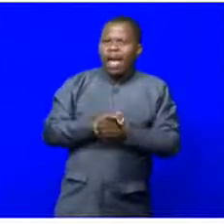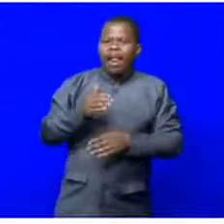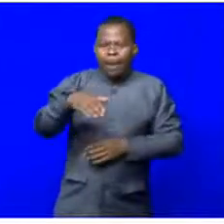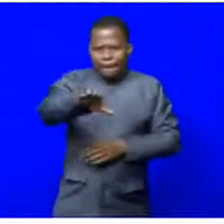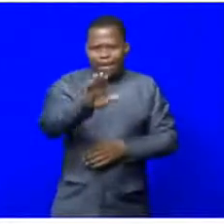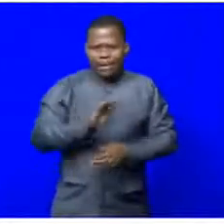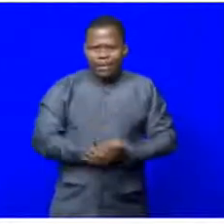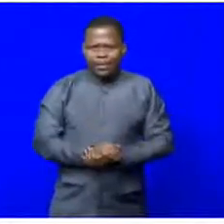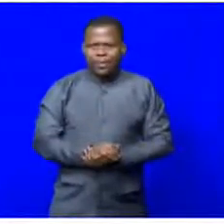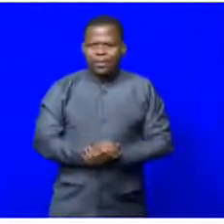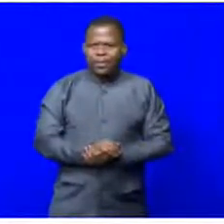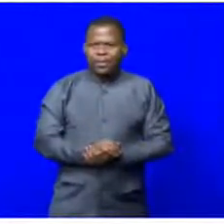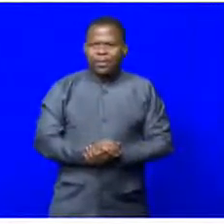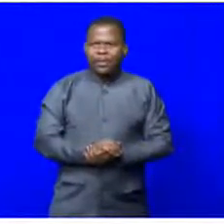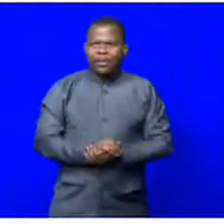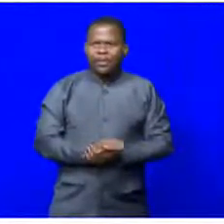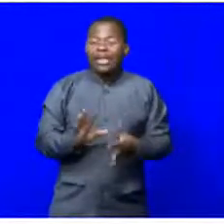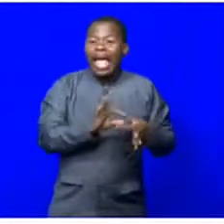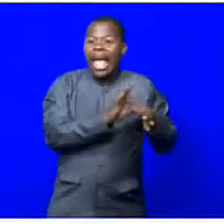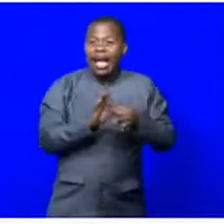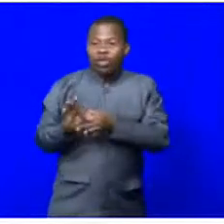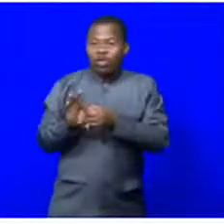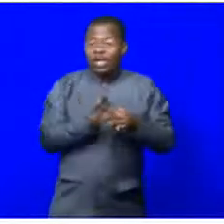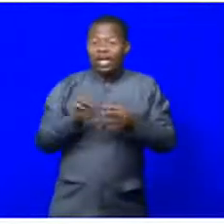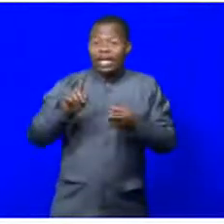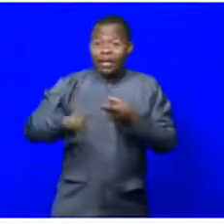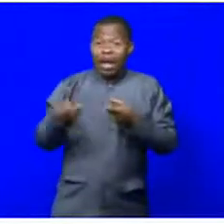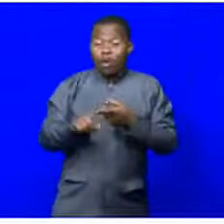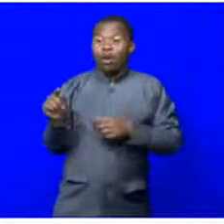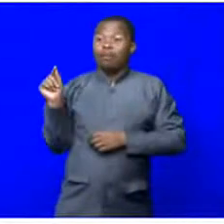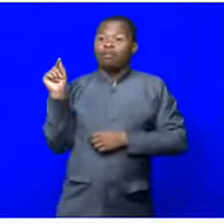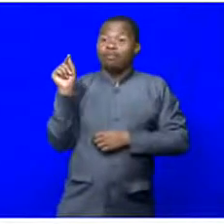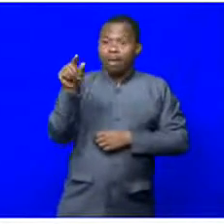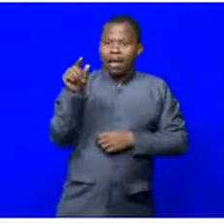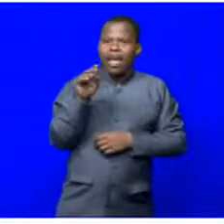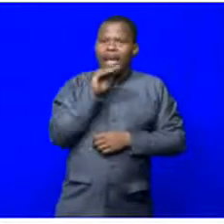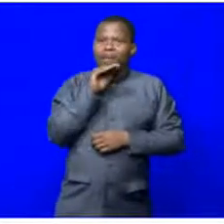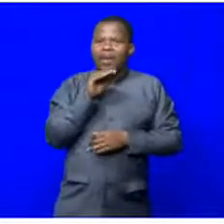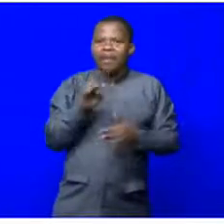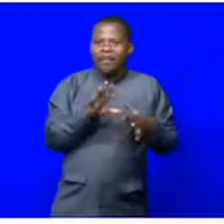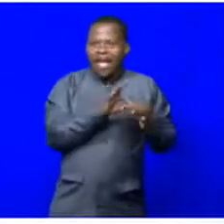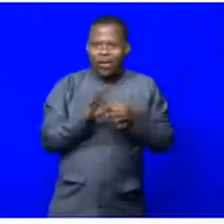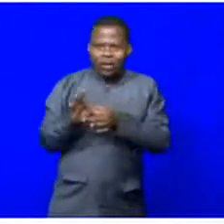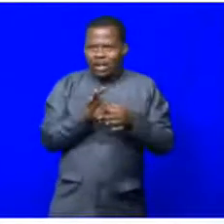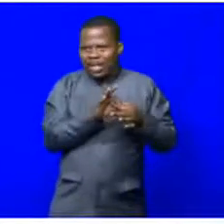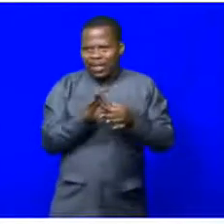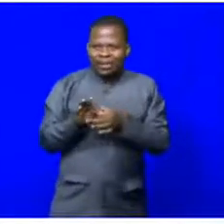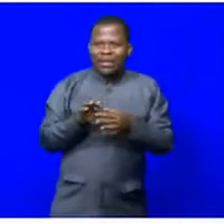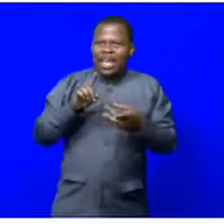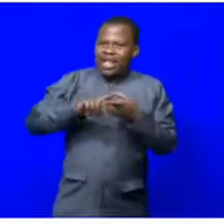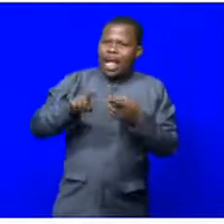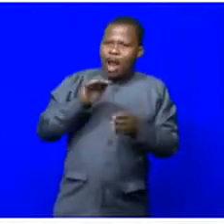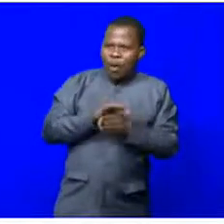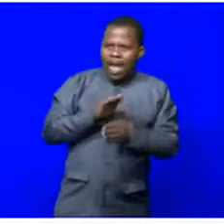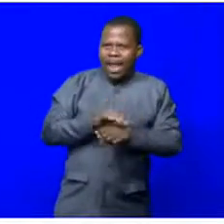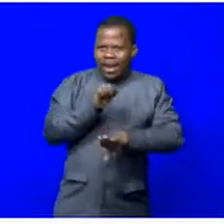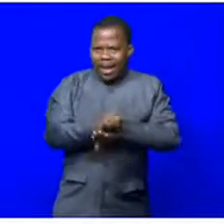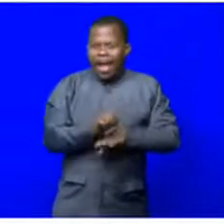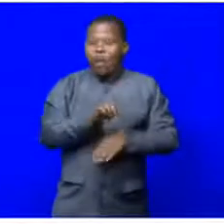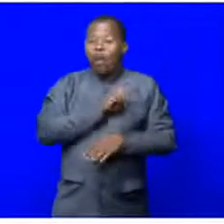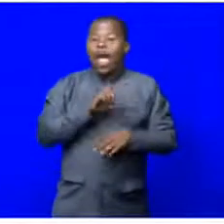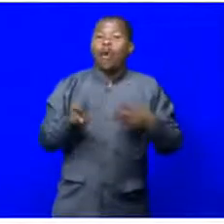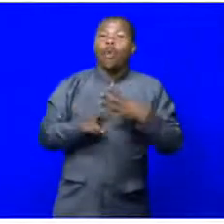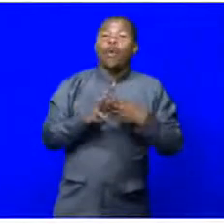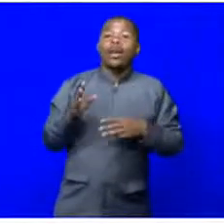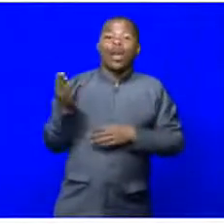umnyaka lomusha. Inhlangano lengamele umdlalo wamadathi kuleli engiletinye tinhlangano libonakala yenta kahle njengoba emavikini lamabili endlulile